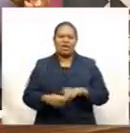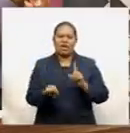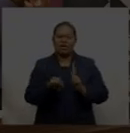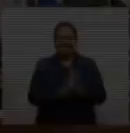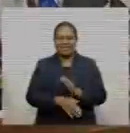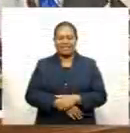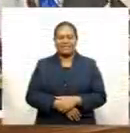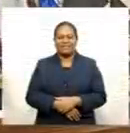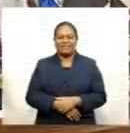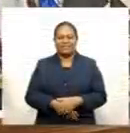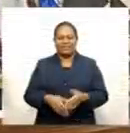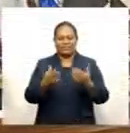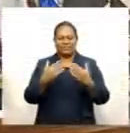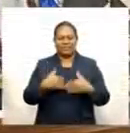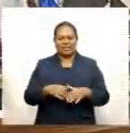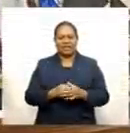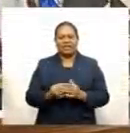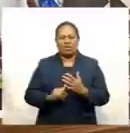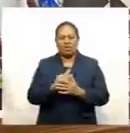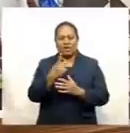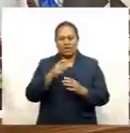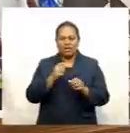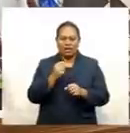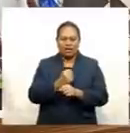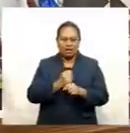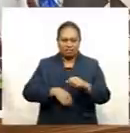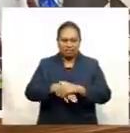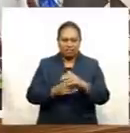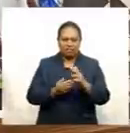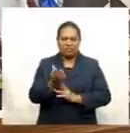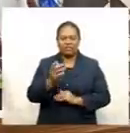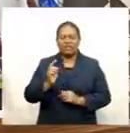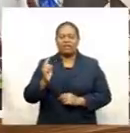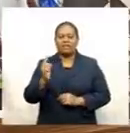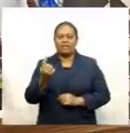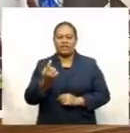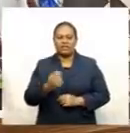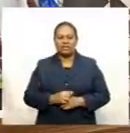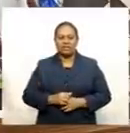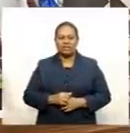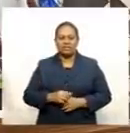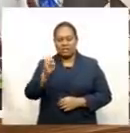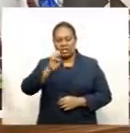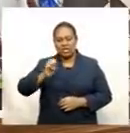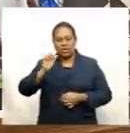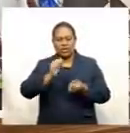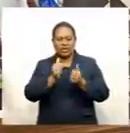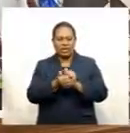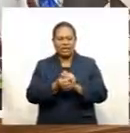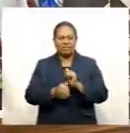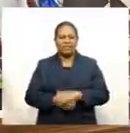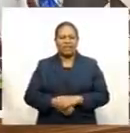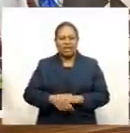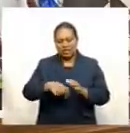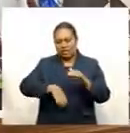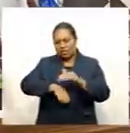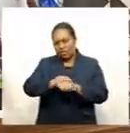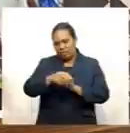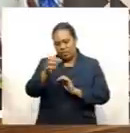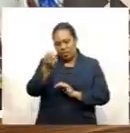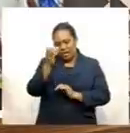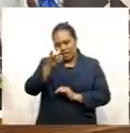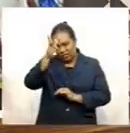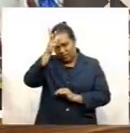against Hungary. An own goal condemned Germany to their first Euro 2020 defeat, and while world champions France got the upper hand with